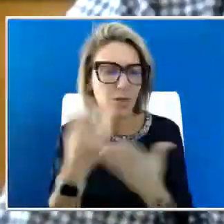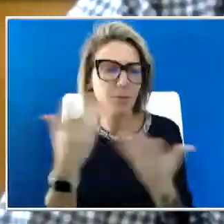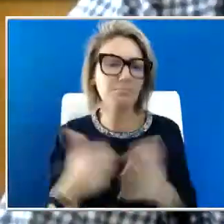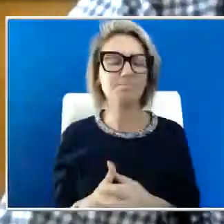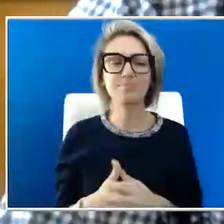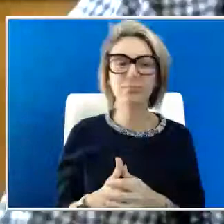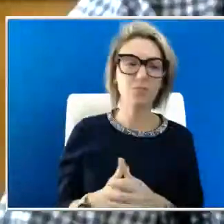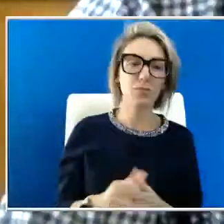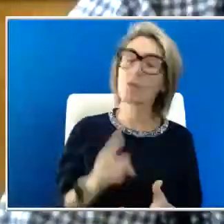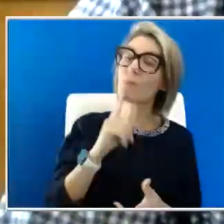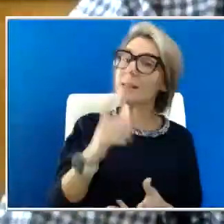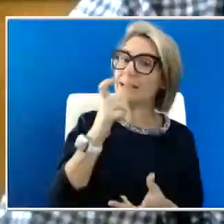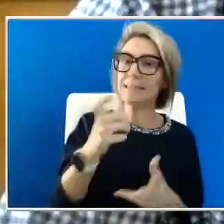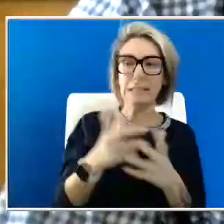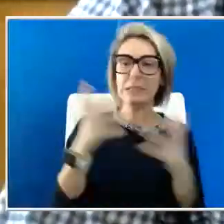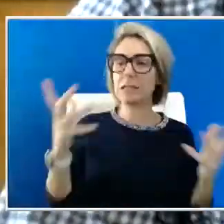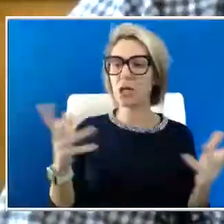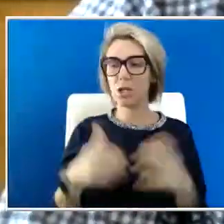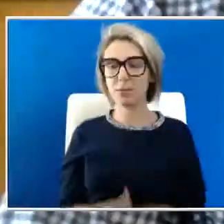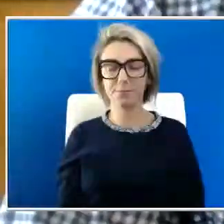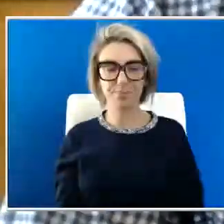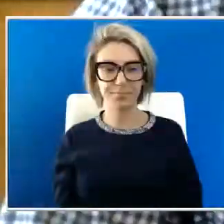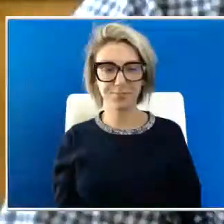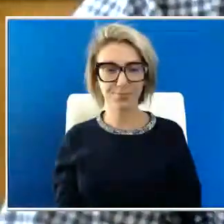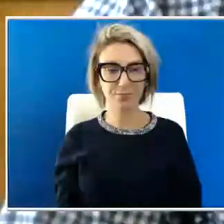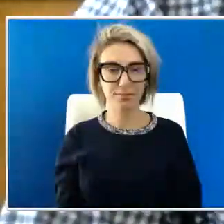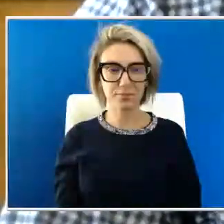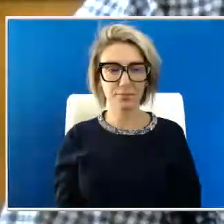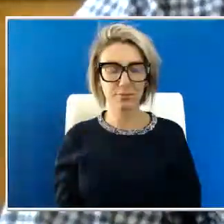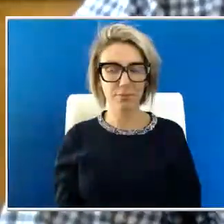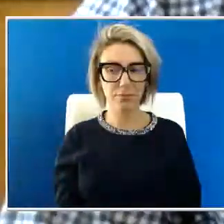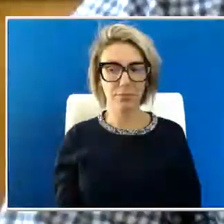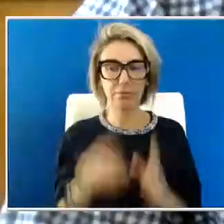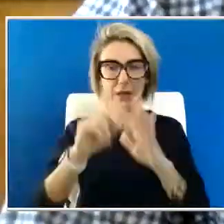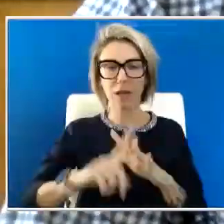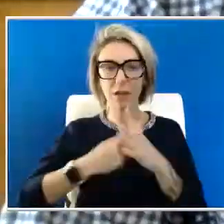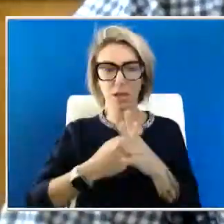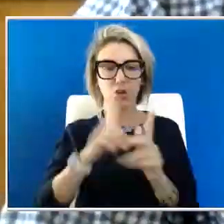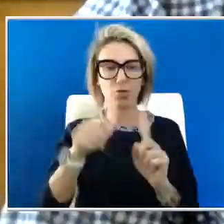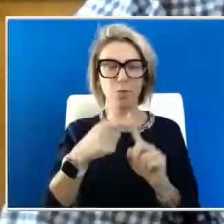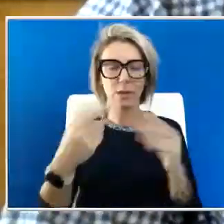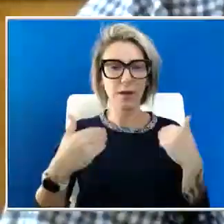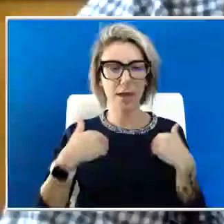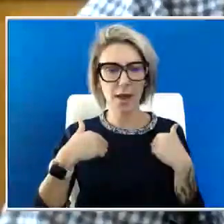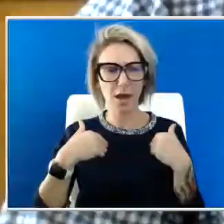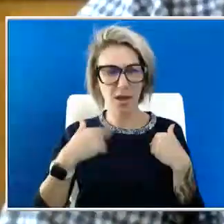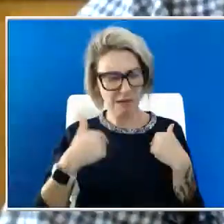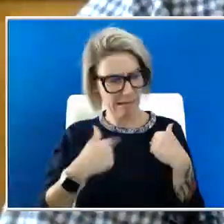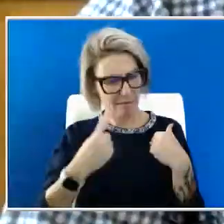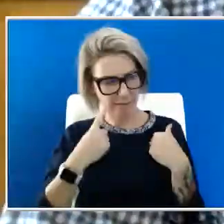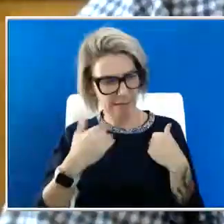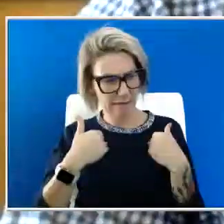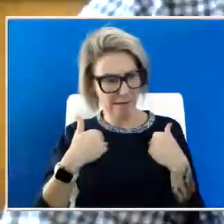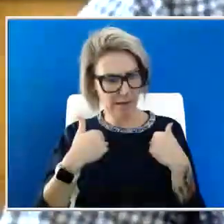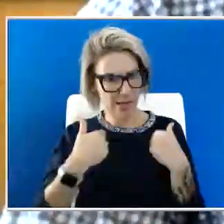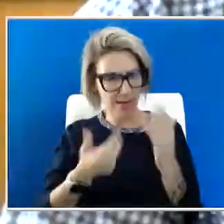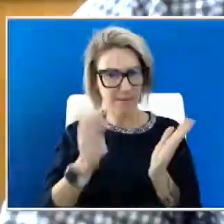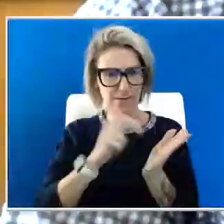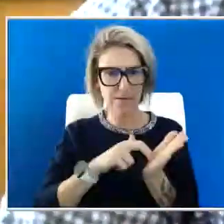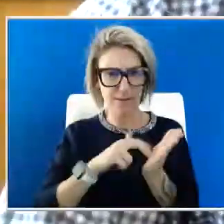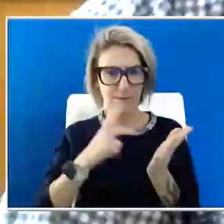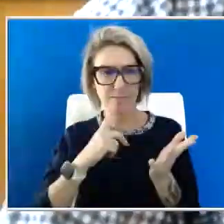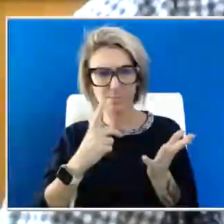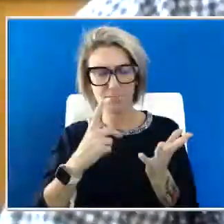Really didn't have too much. I mean, initially when I had it, I think I had to get up more at night,